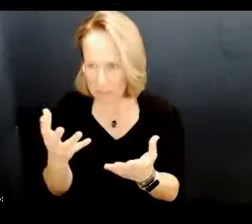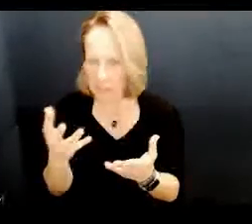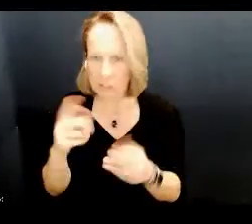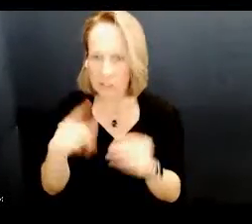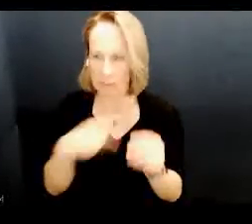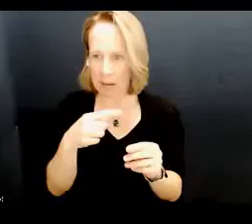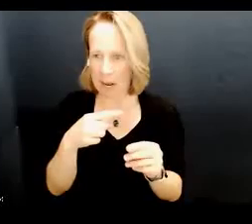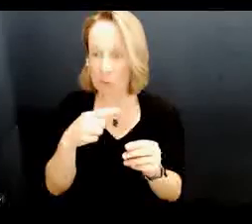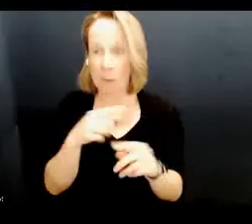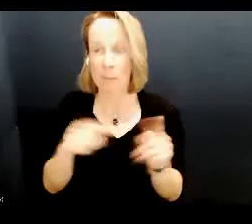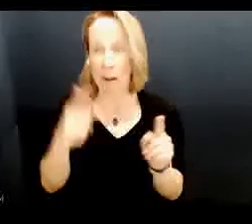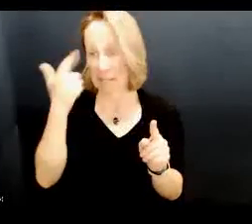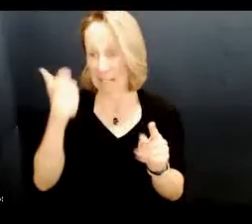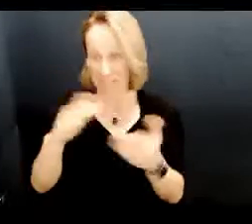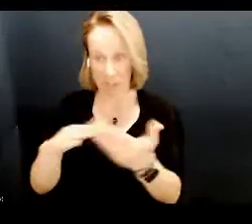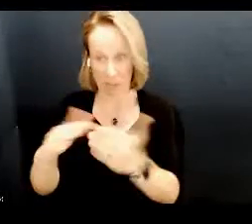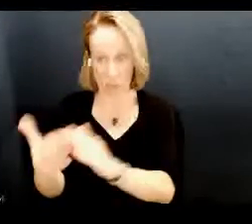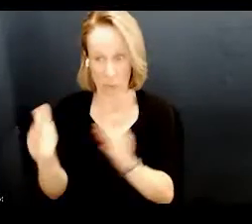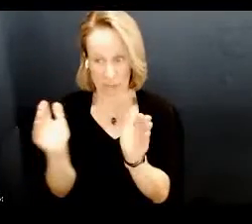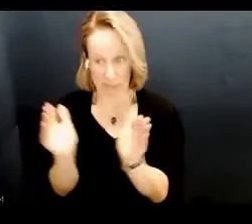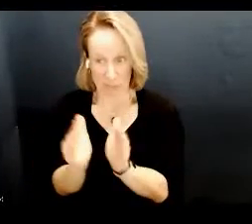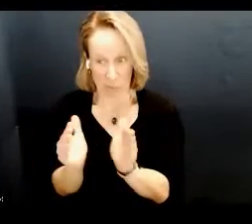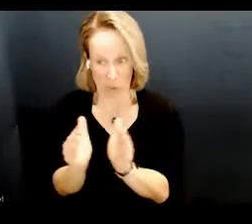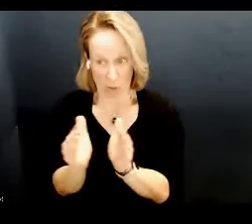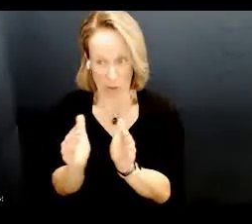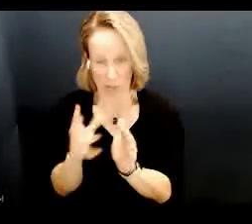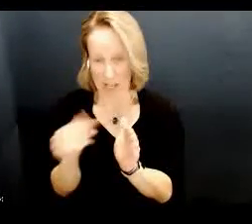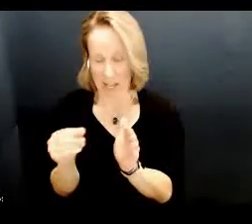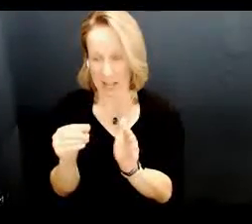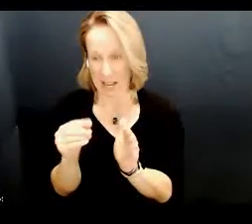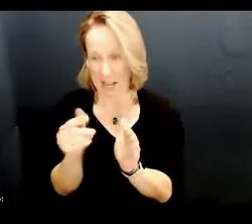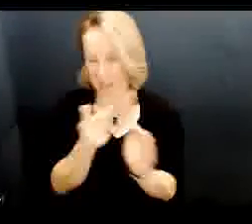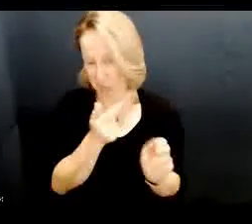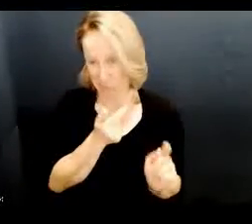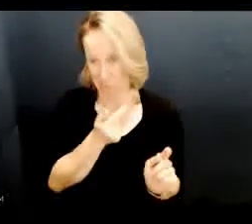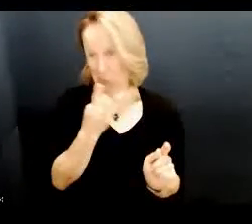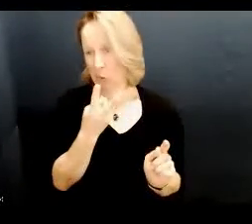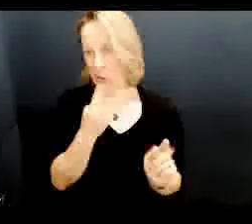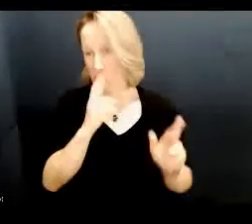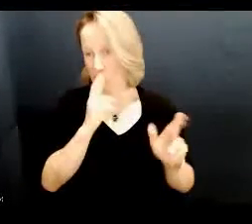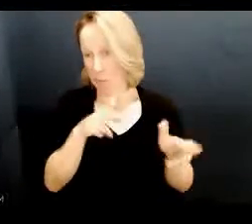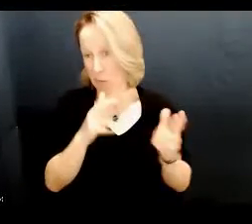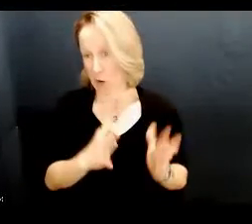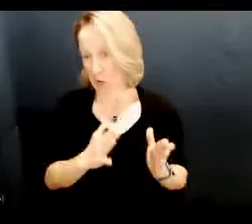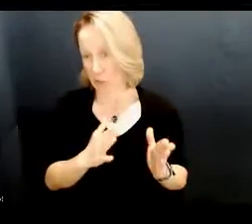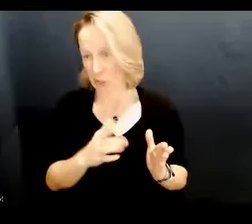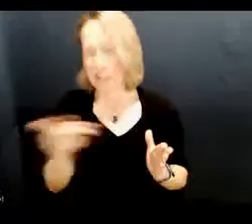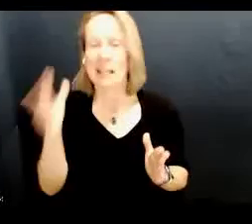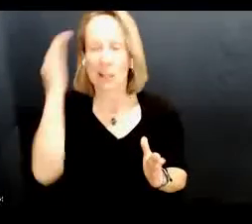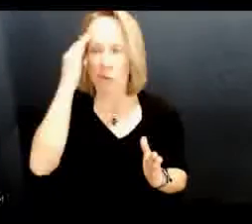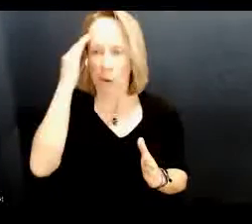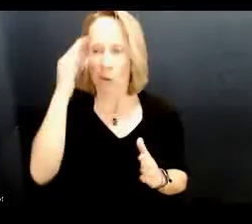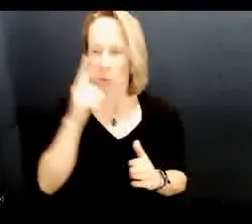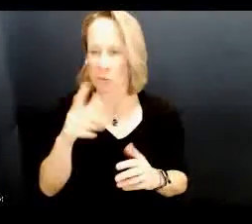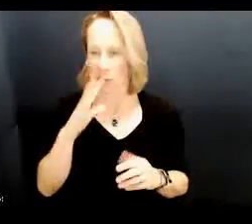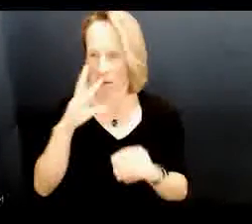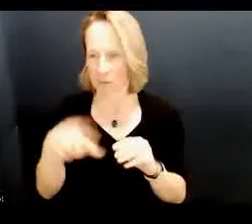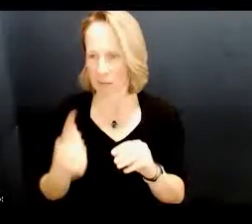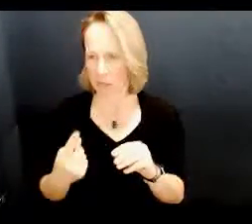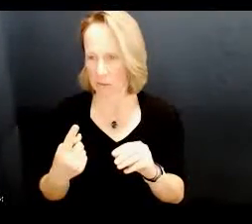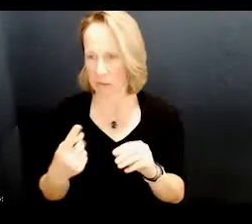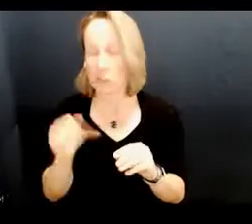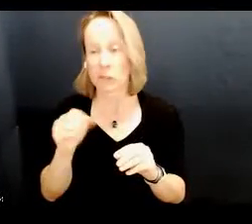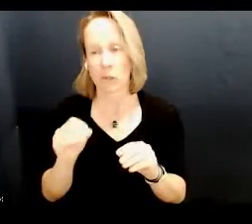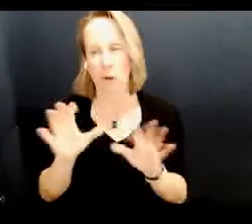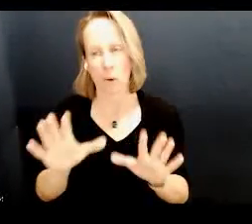because the community is so small and there's only so many responders, they can actually identify who that person is. And so we want to make sure